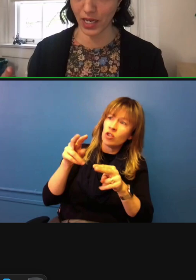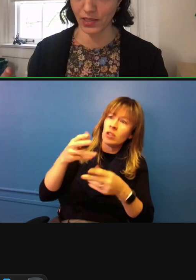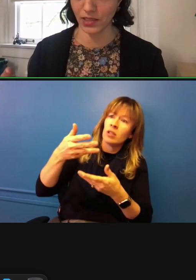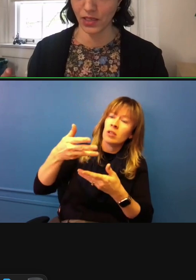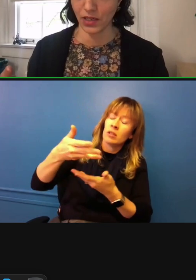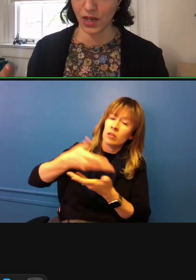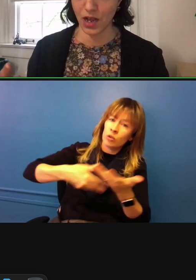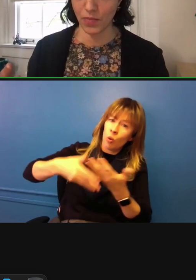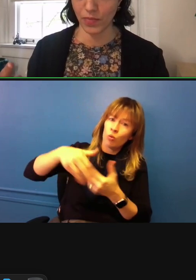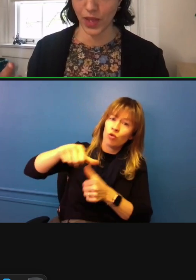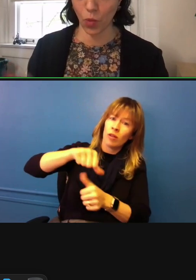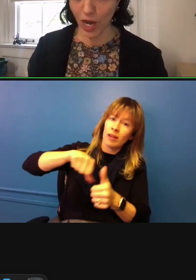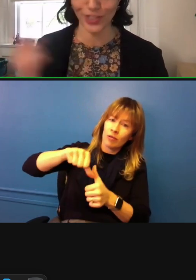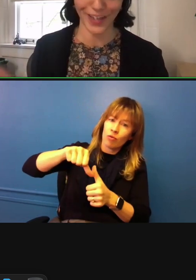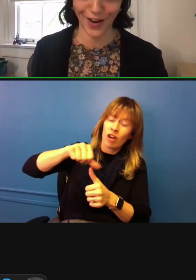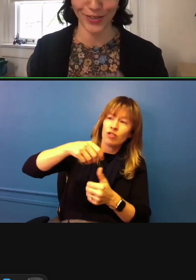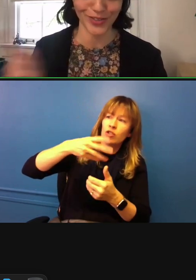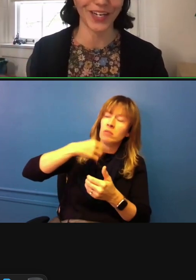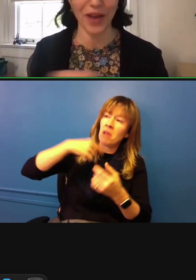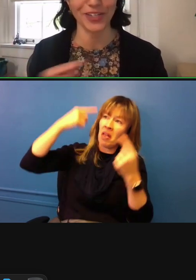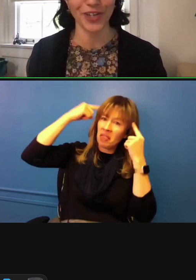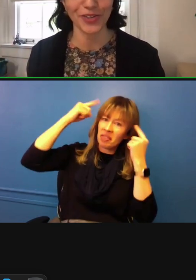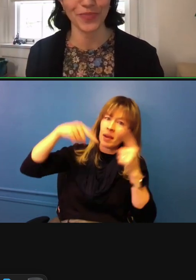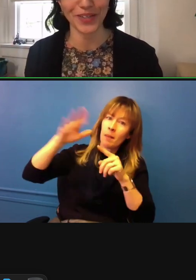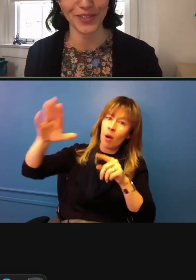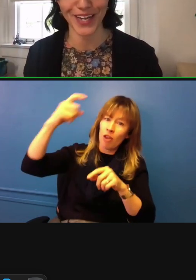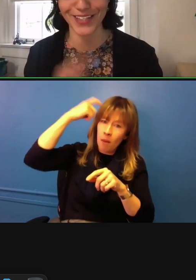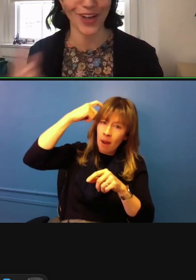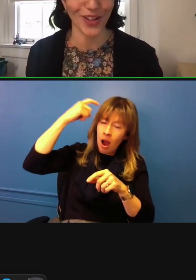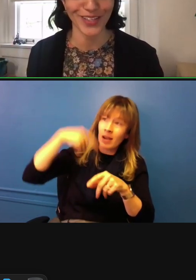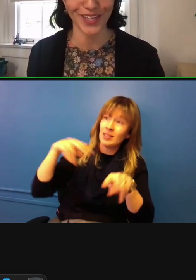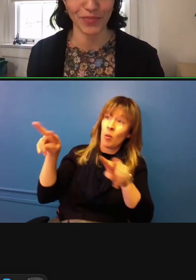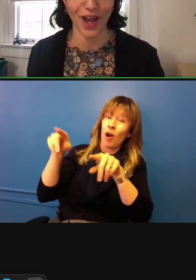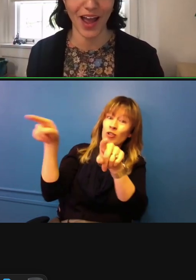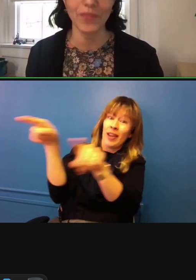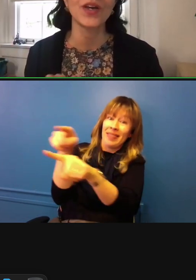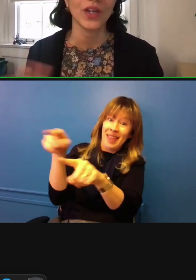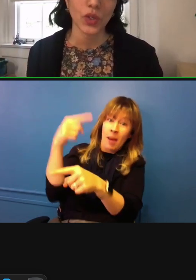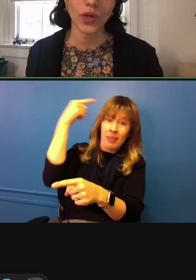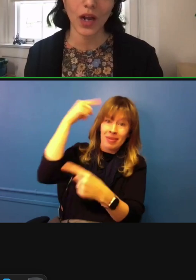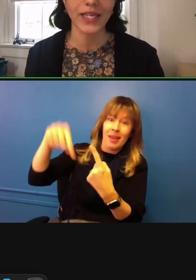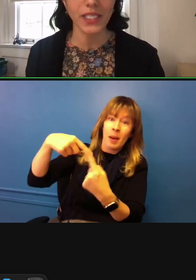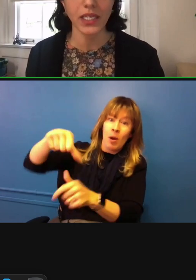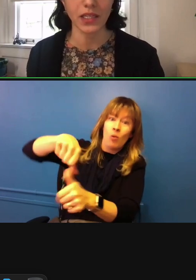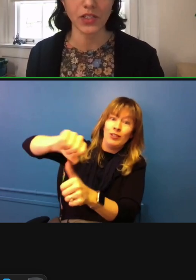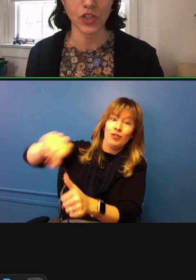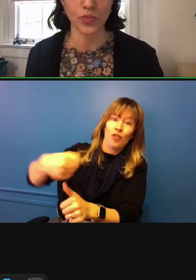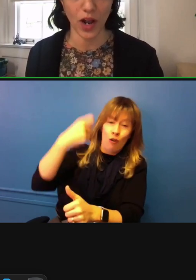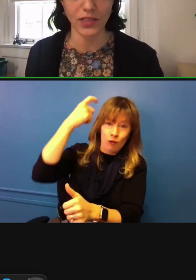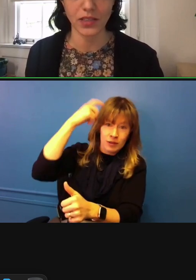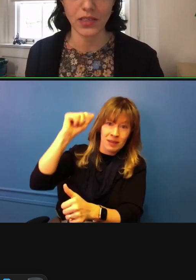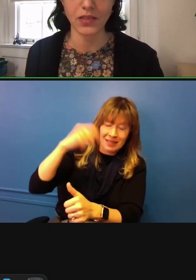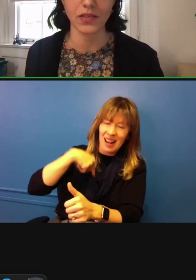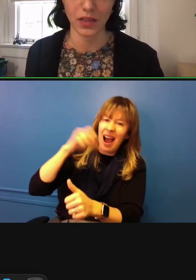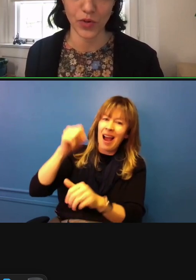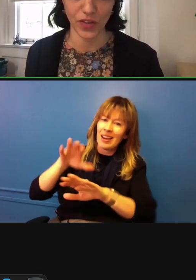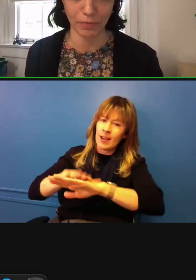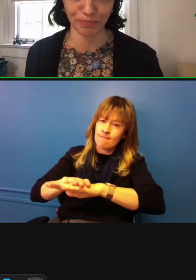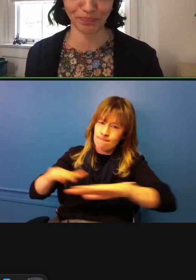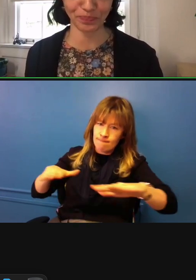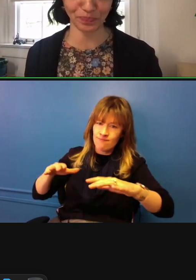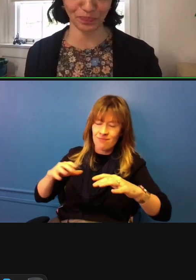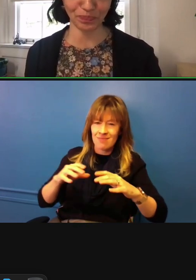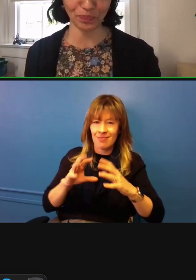mental states, and watching the characters think about each other's mental states all at the same time, you can isolate these two processes in the